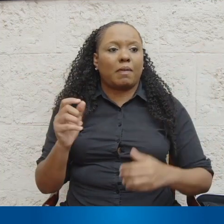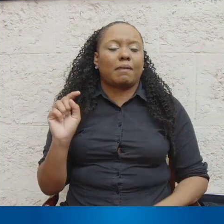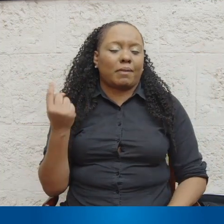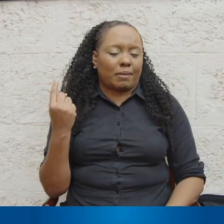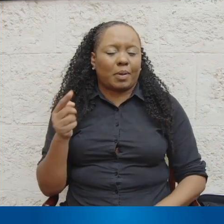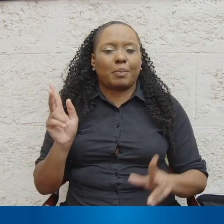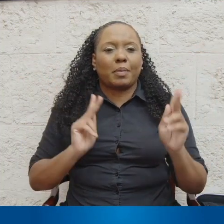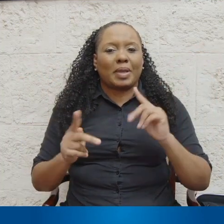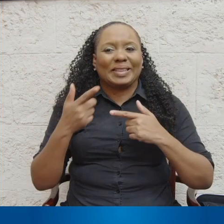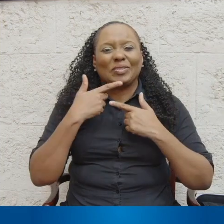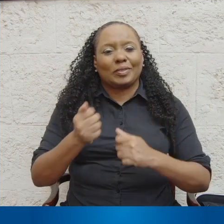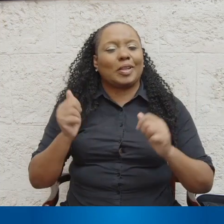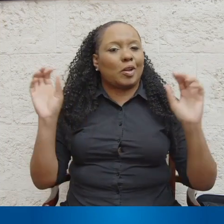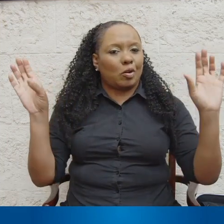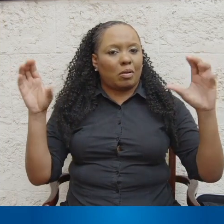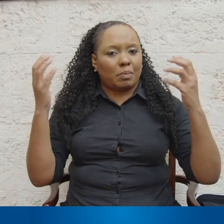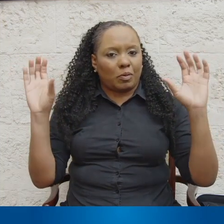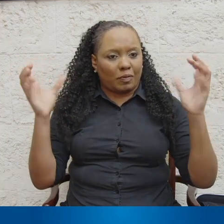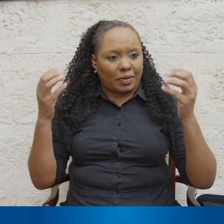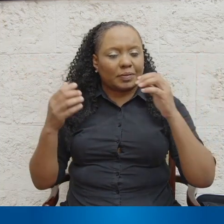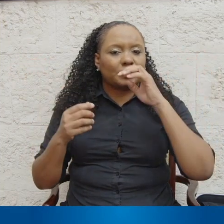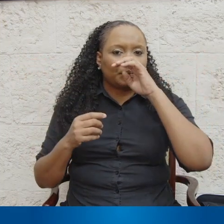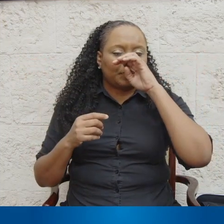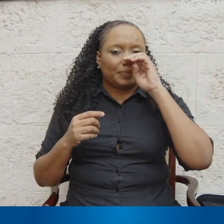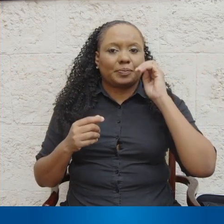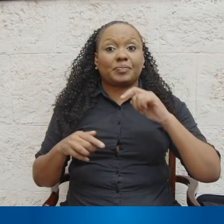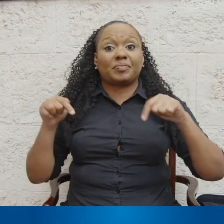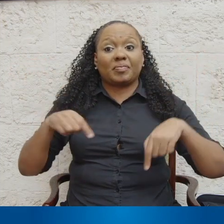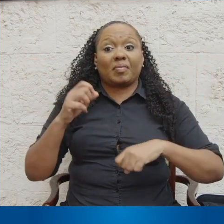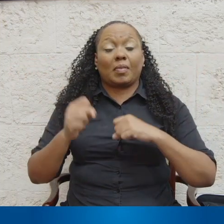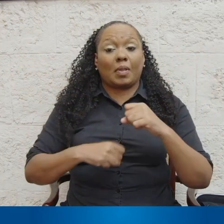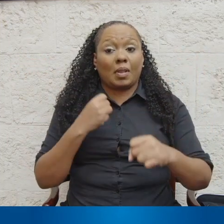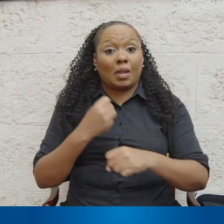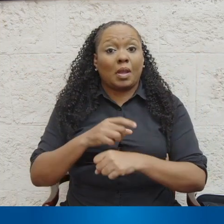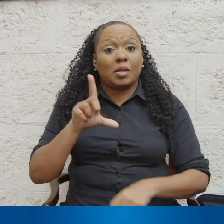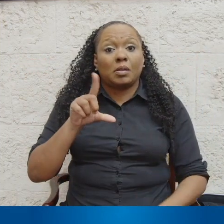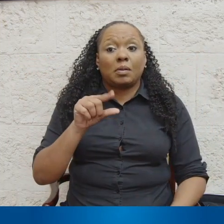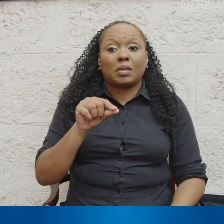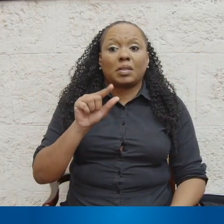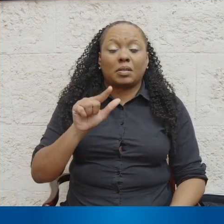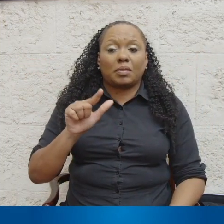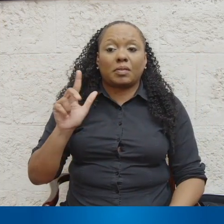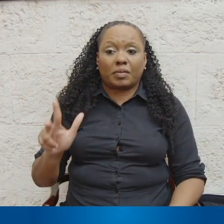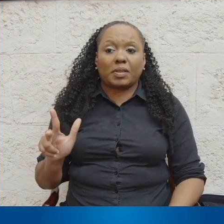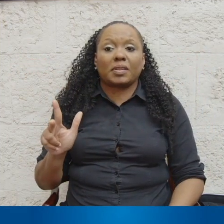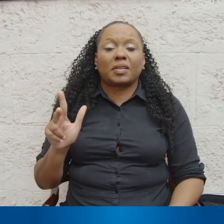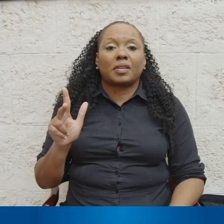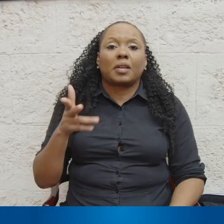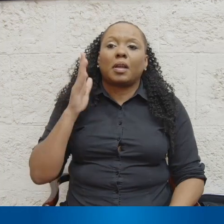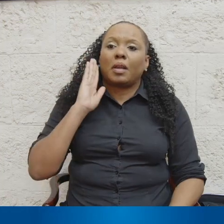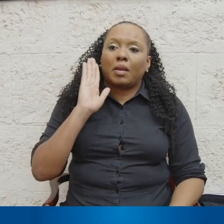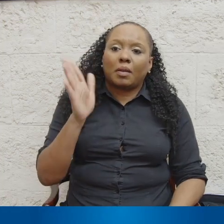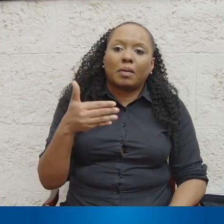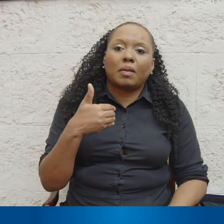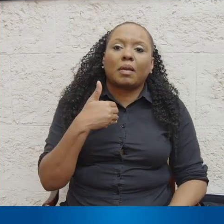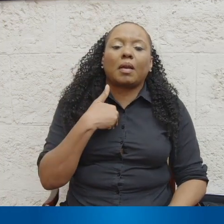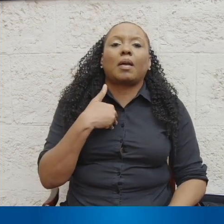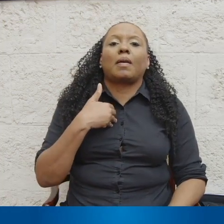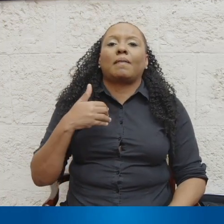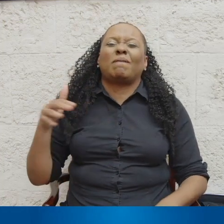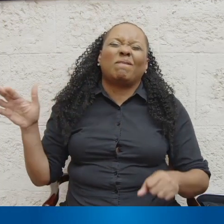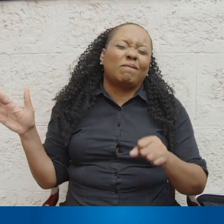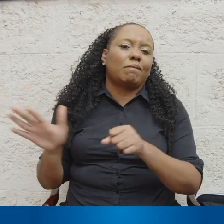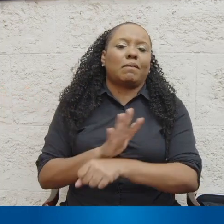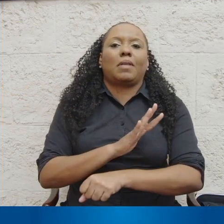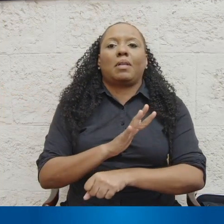most interested in. And just to say that this year, 2023, we will be returning to the full gamut of the